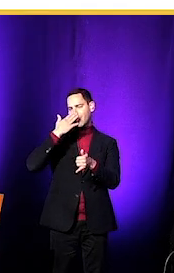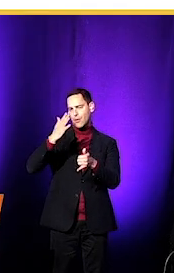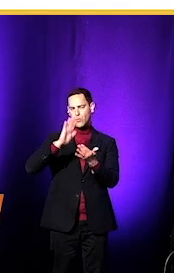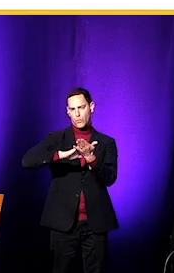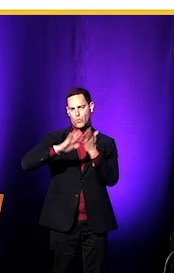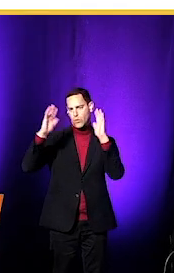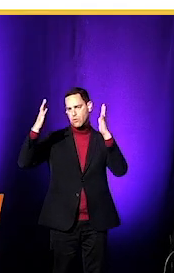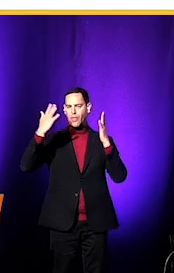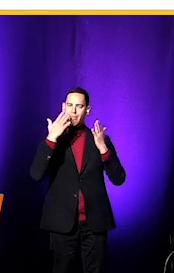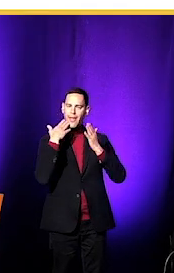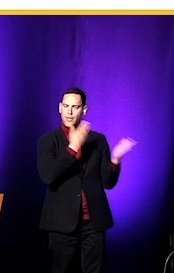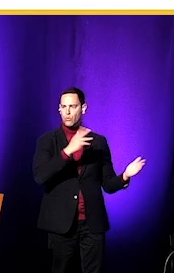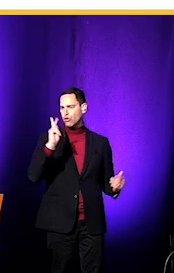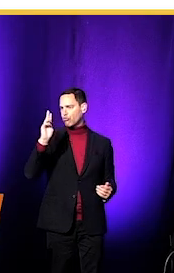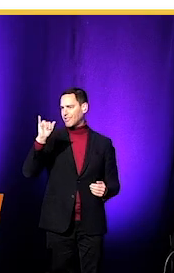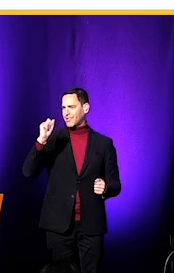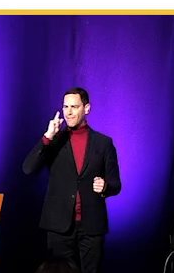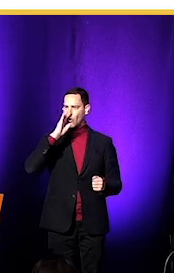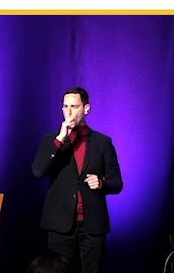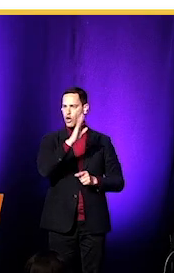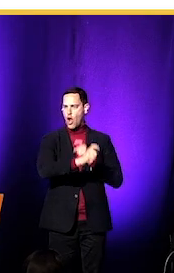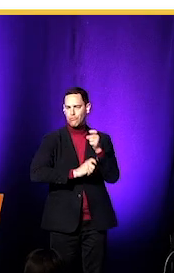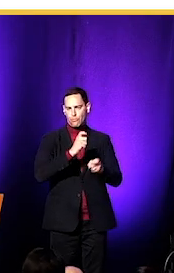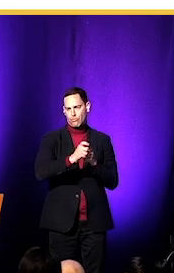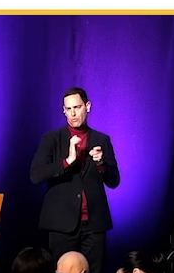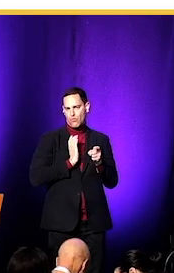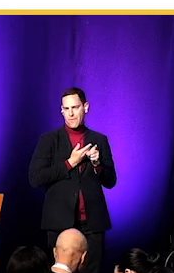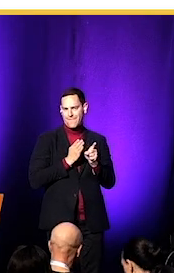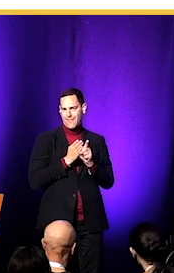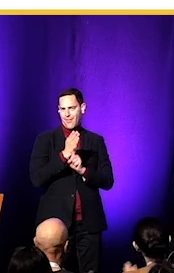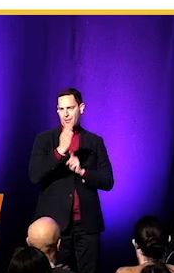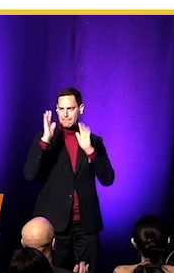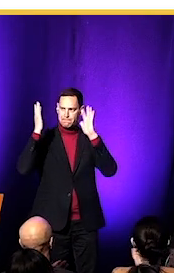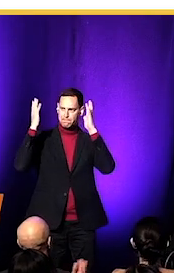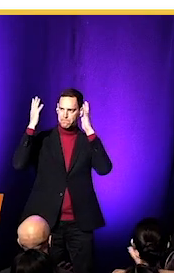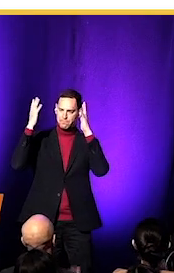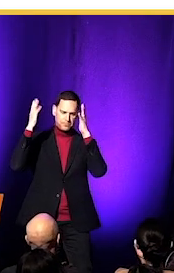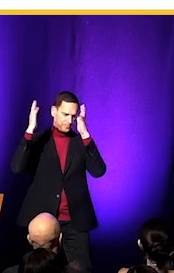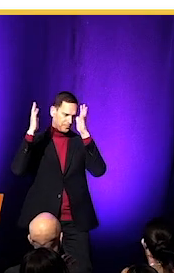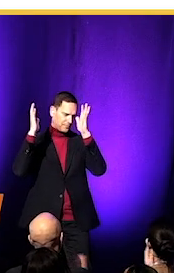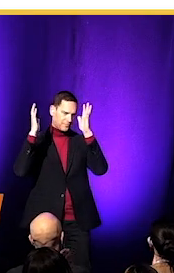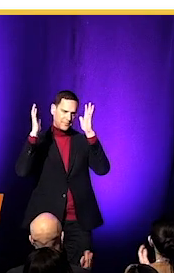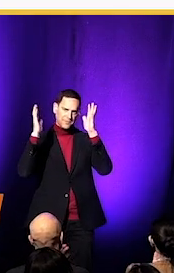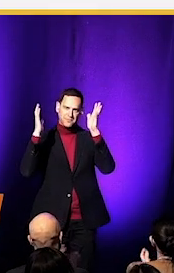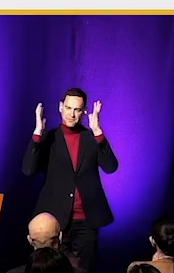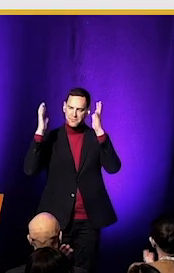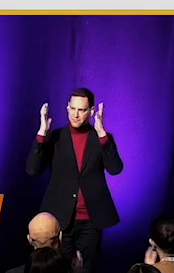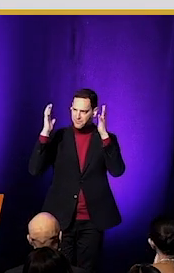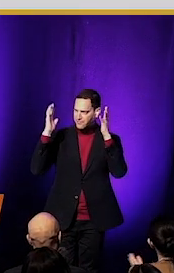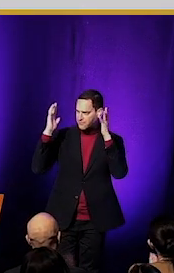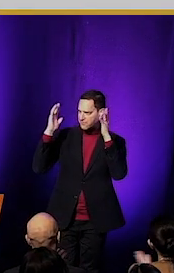thanking Chris for her contribution. Thank you.